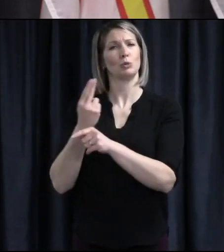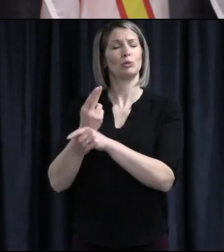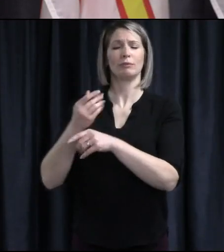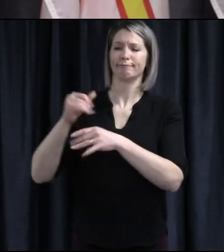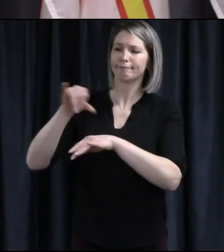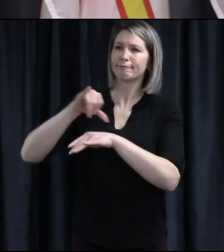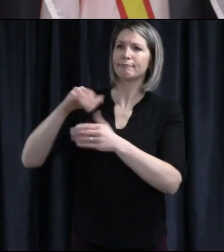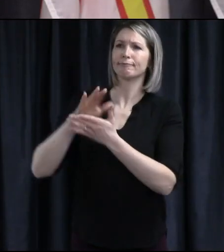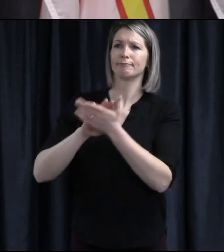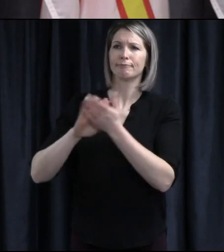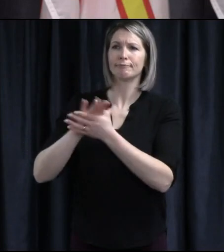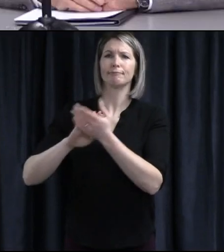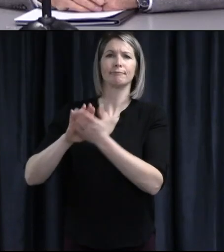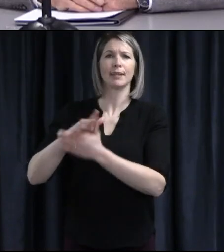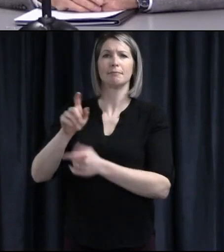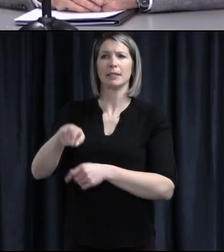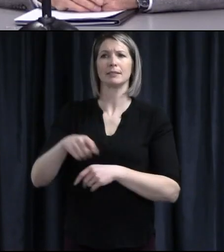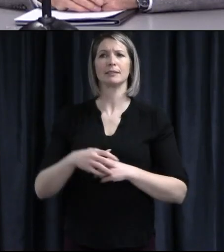sure.